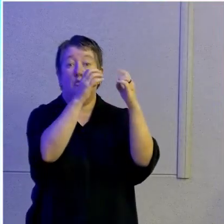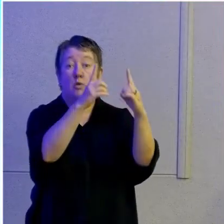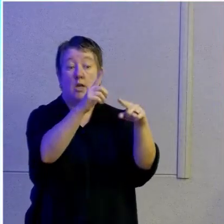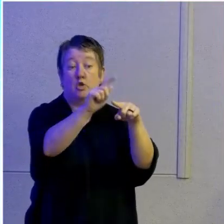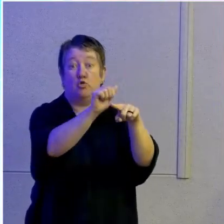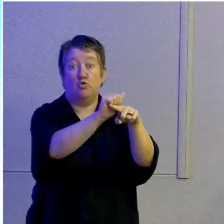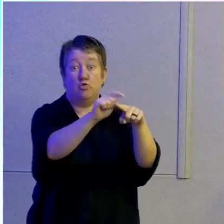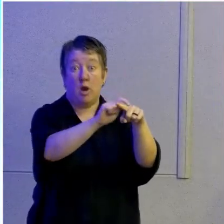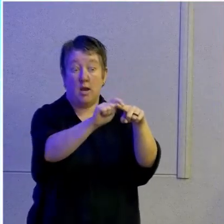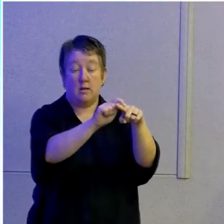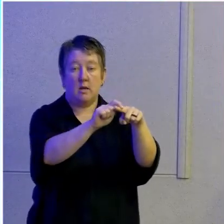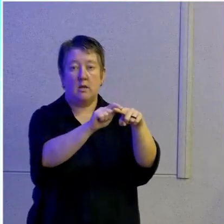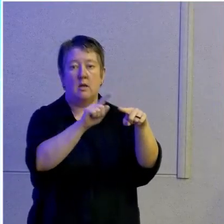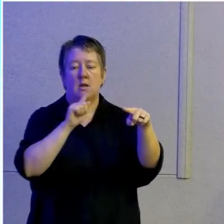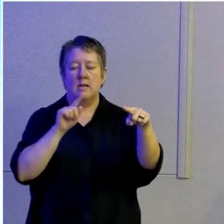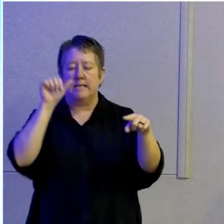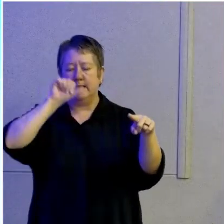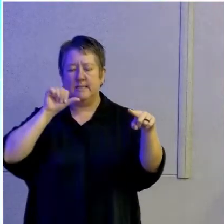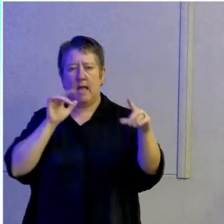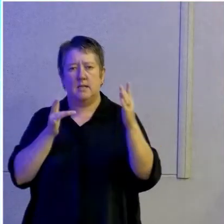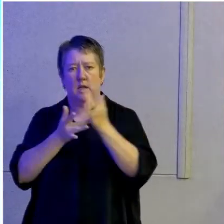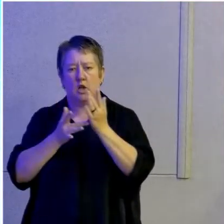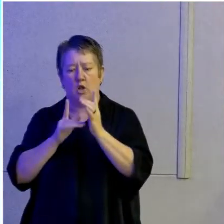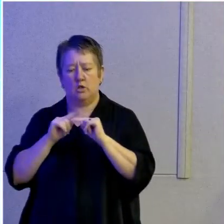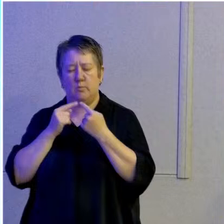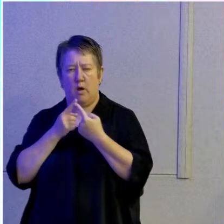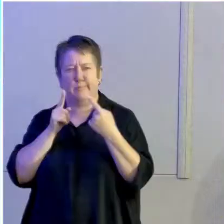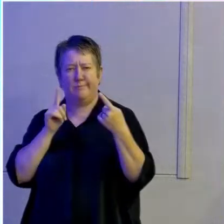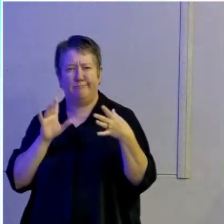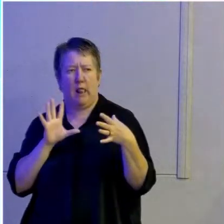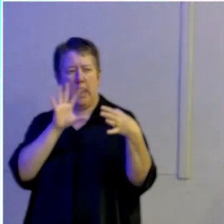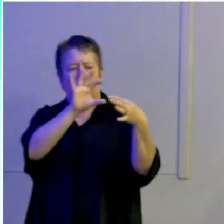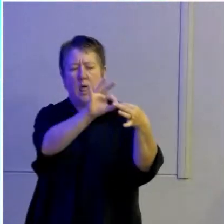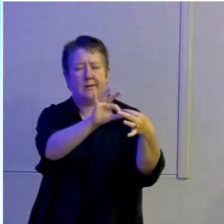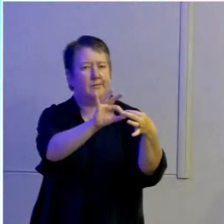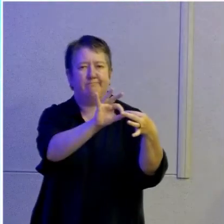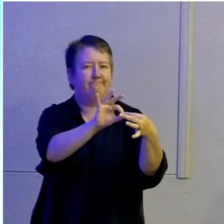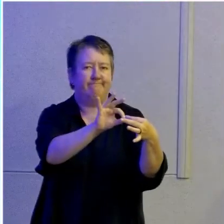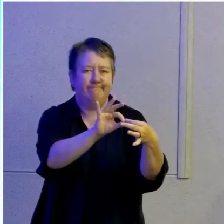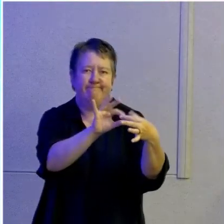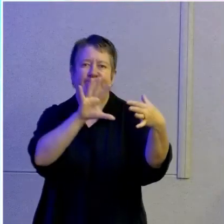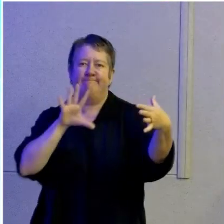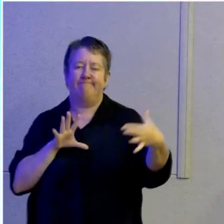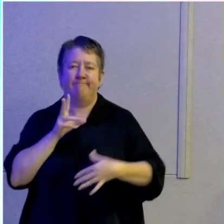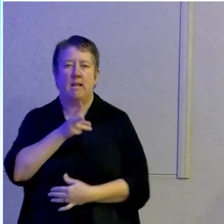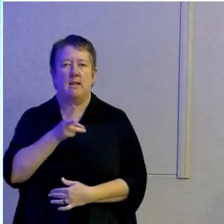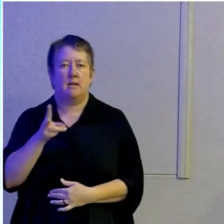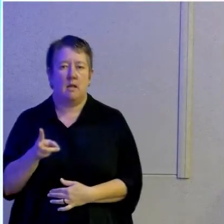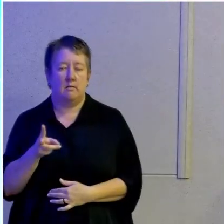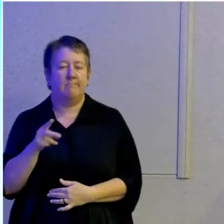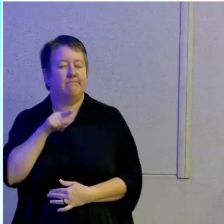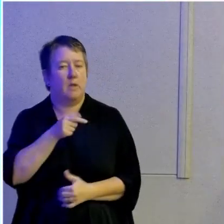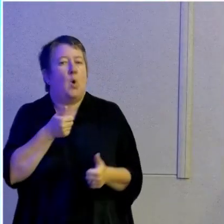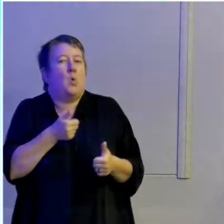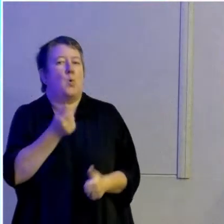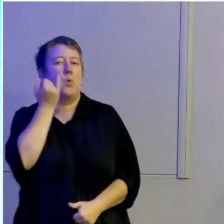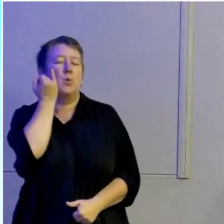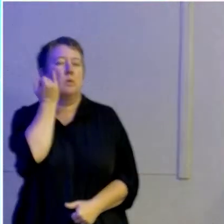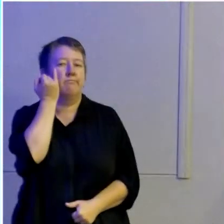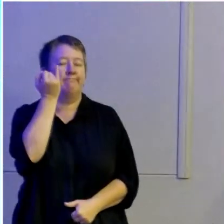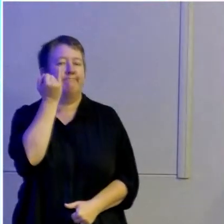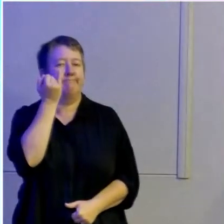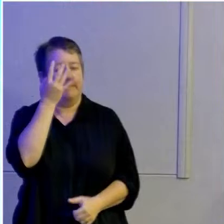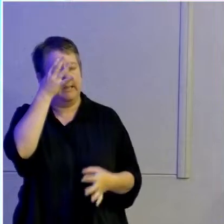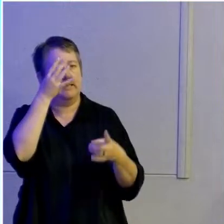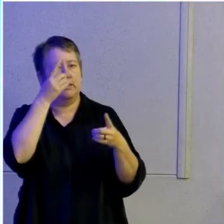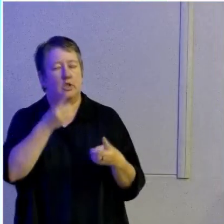That was a good decision because the mandate that was given again was to say, let us give